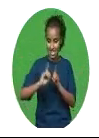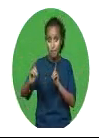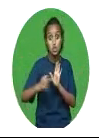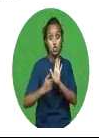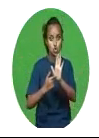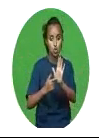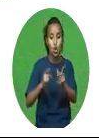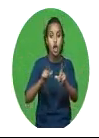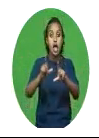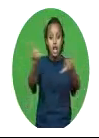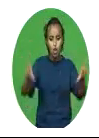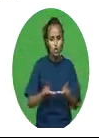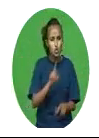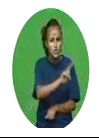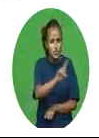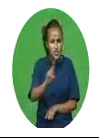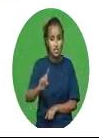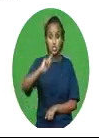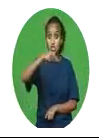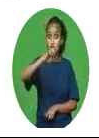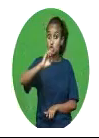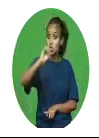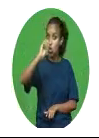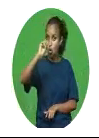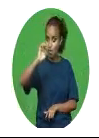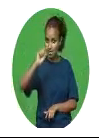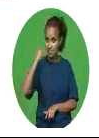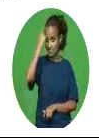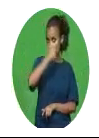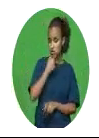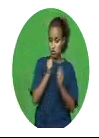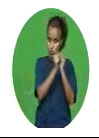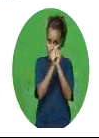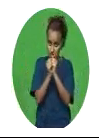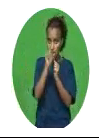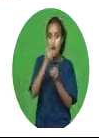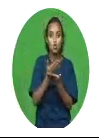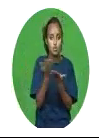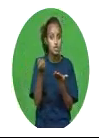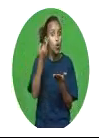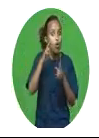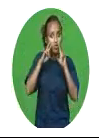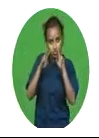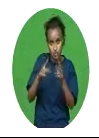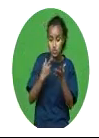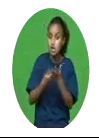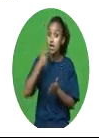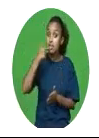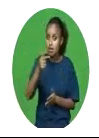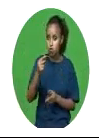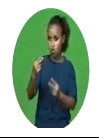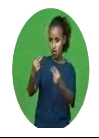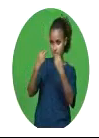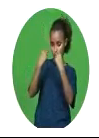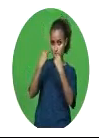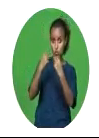the location of each geometric feature within an object or a view. They tell the viewer